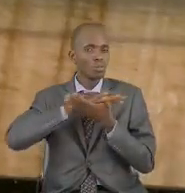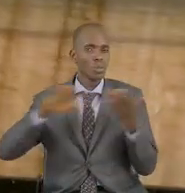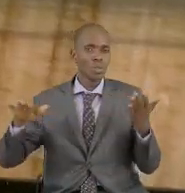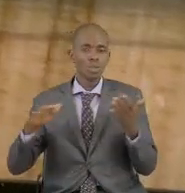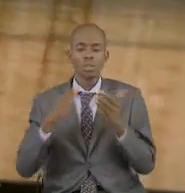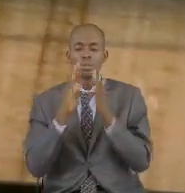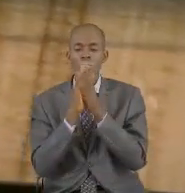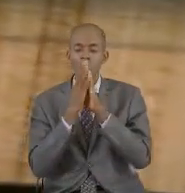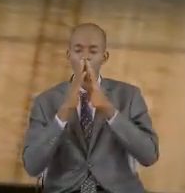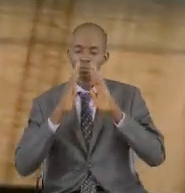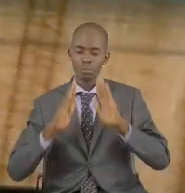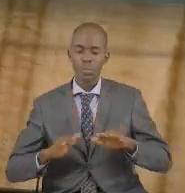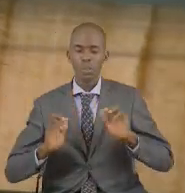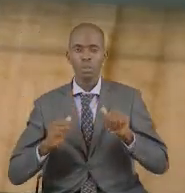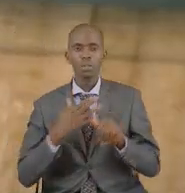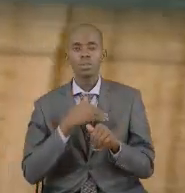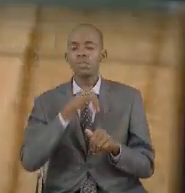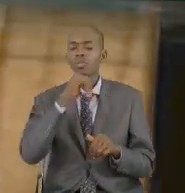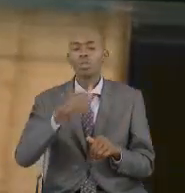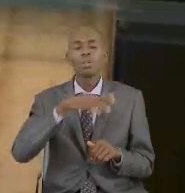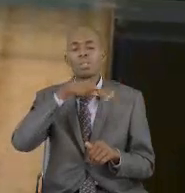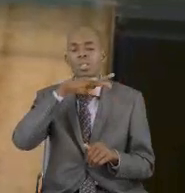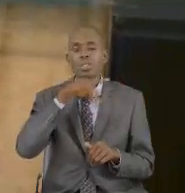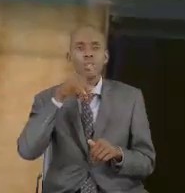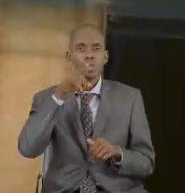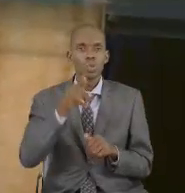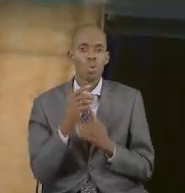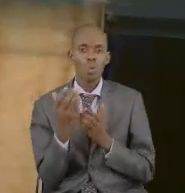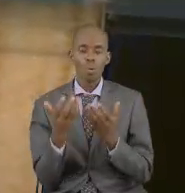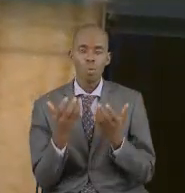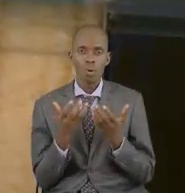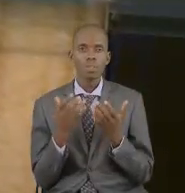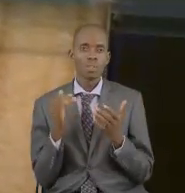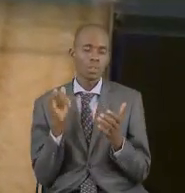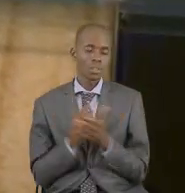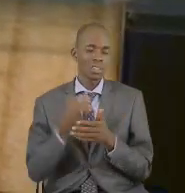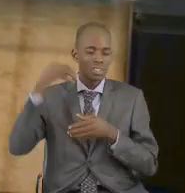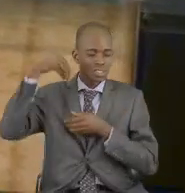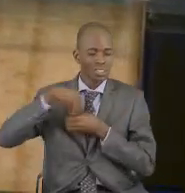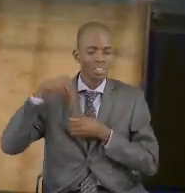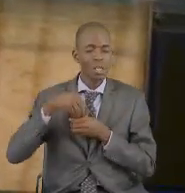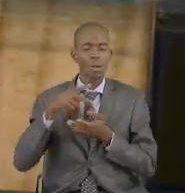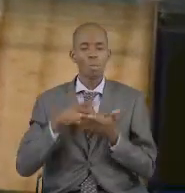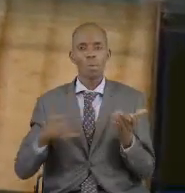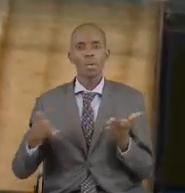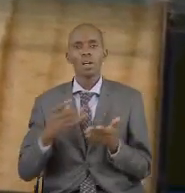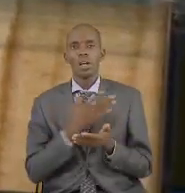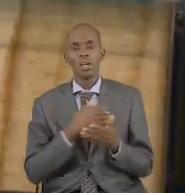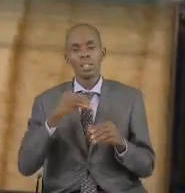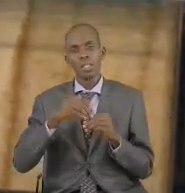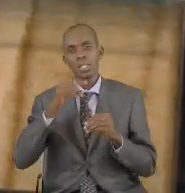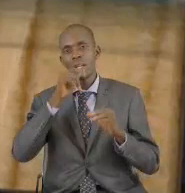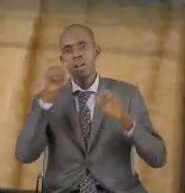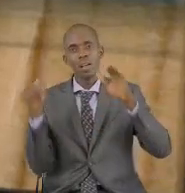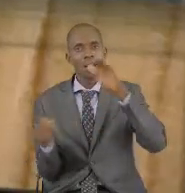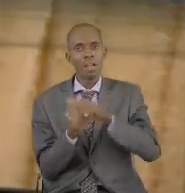and incorruptible. You desire truth in the inward parts and in the hidden parts.